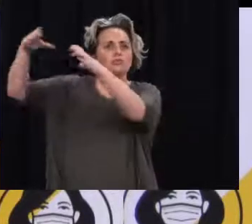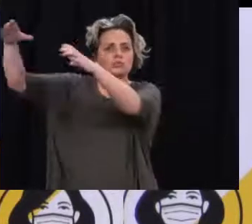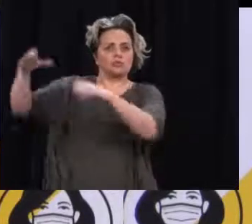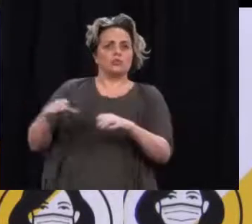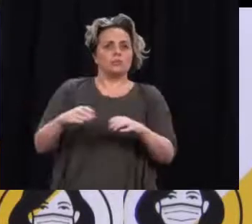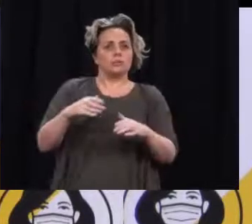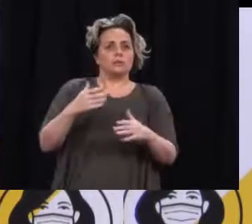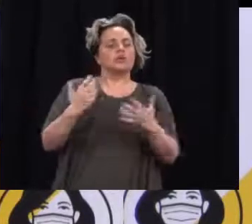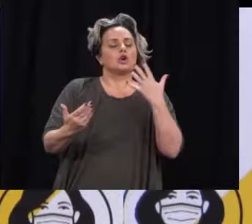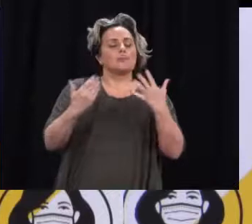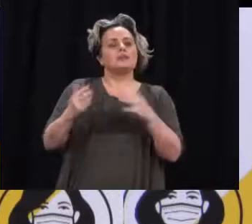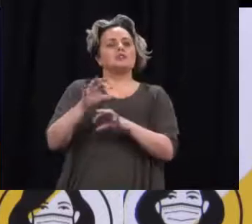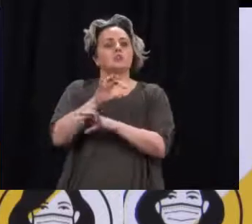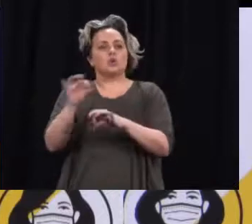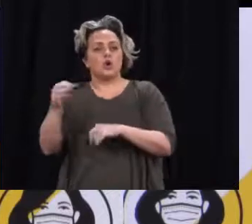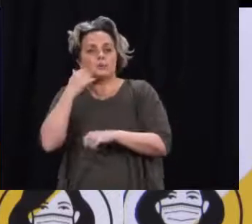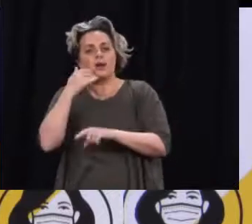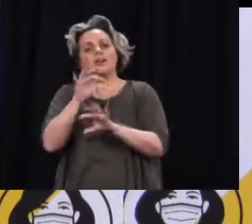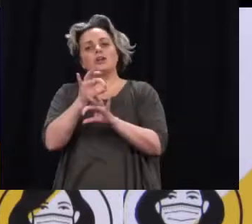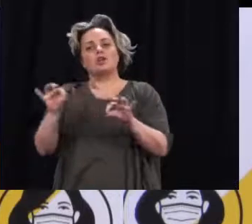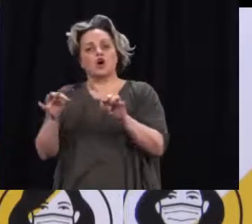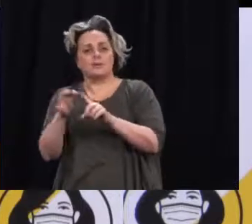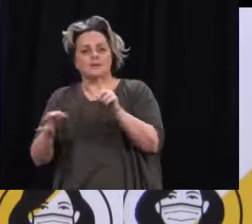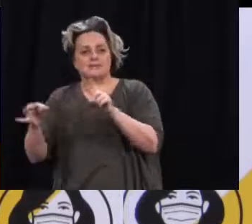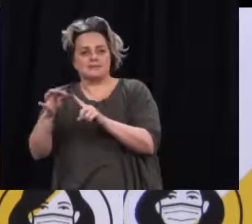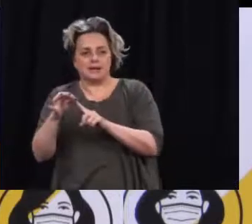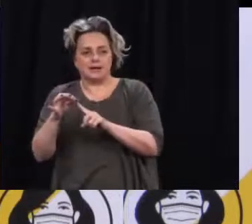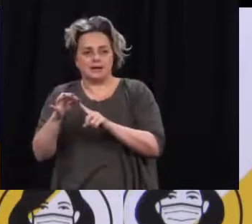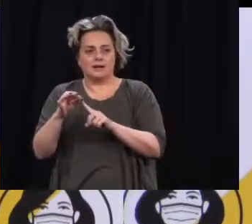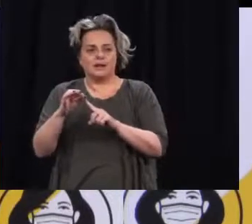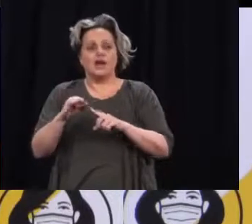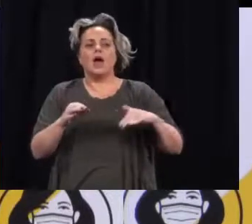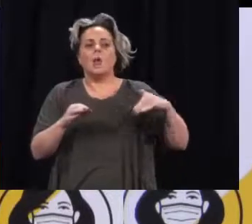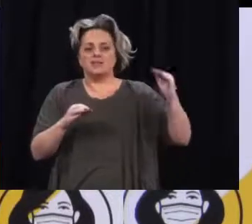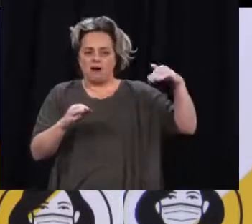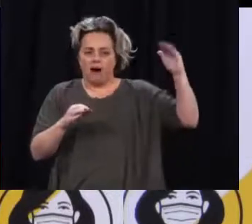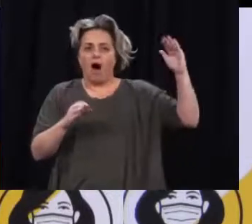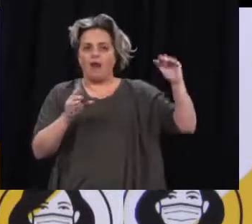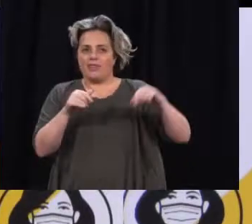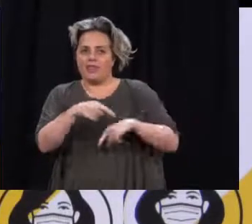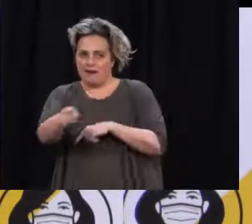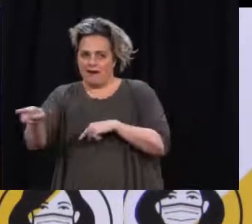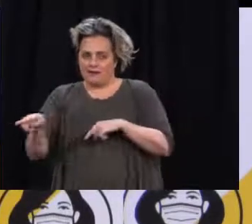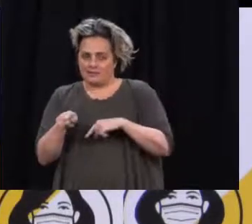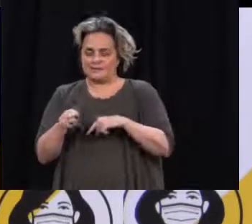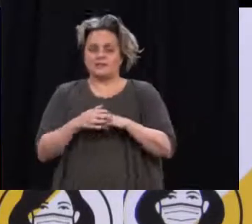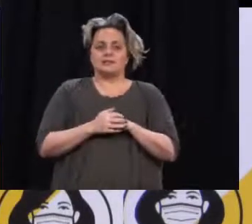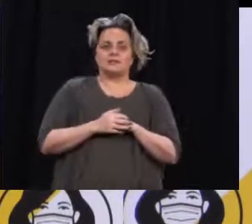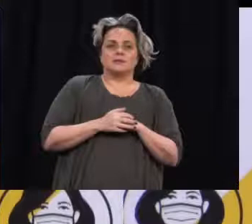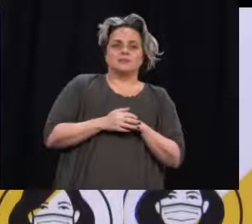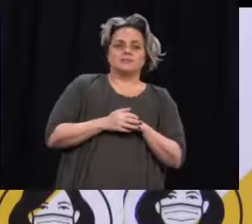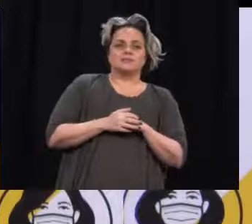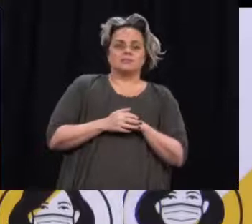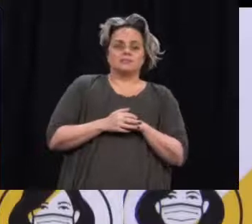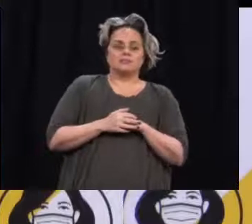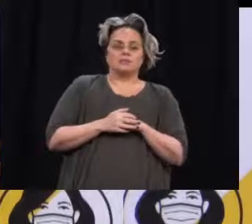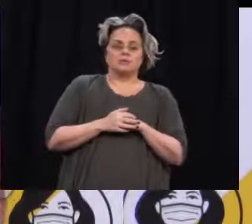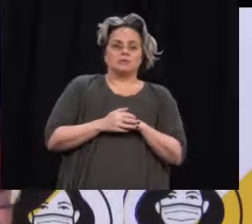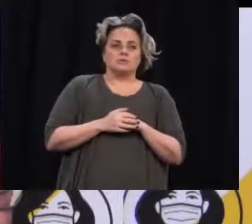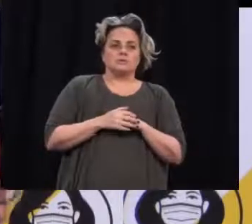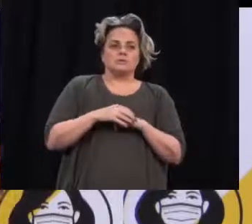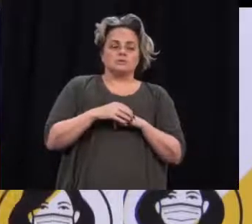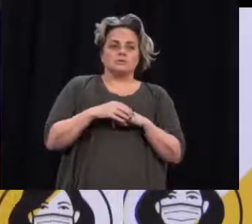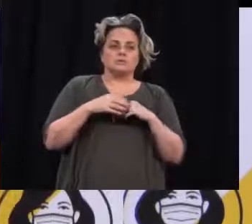with non-Māori, non-Pacific. For 55 and over, for Māori, they were comparable as well, either approximately the same